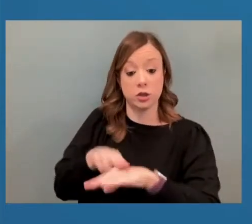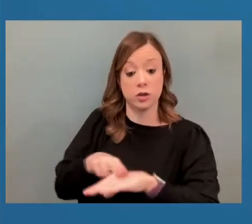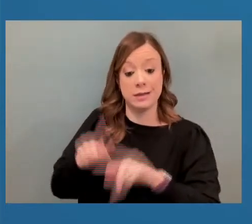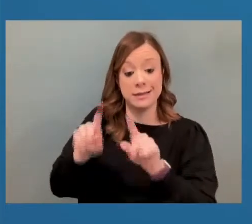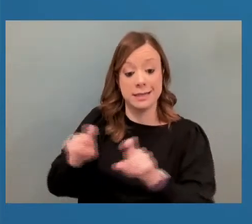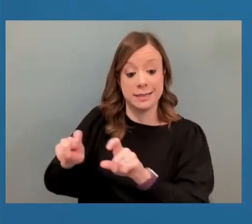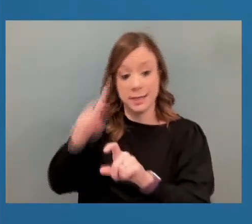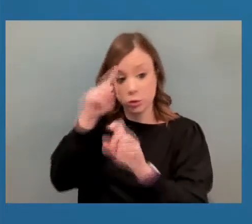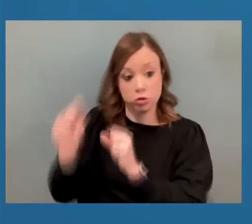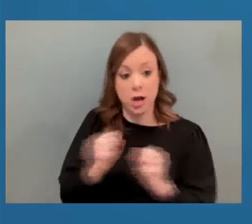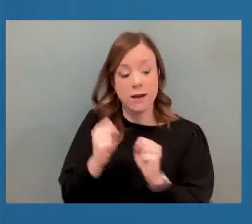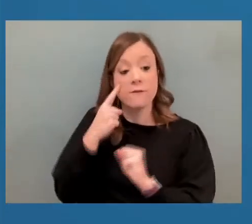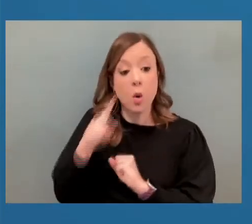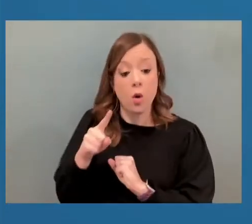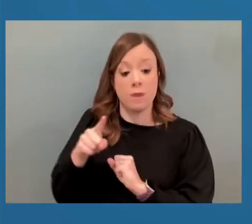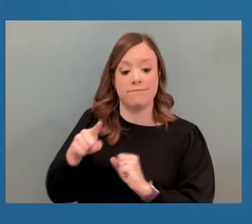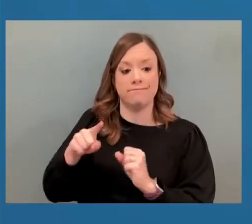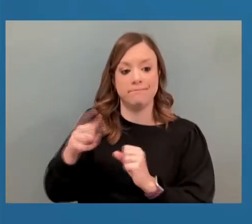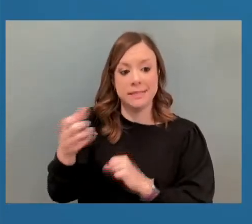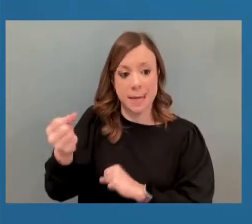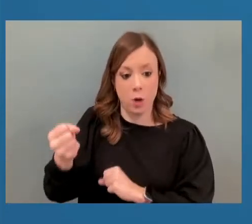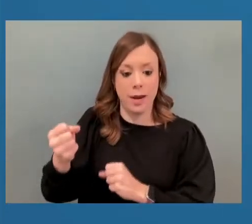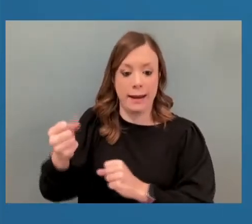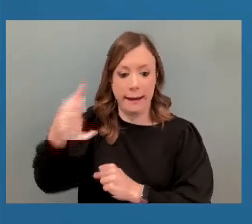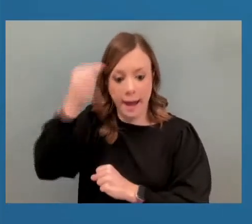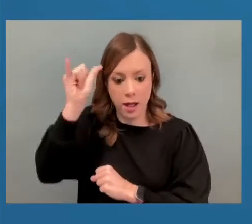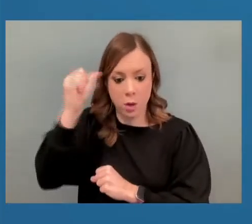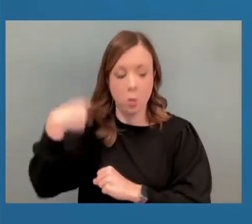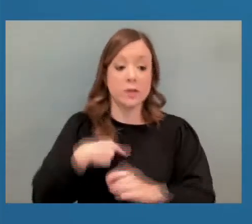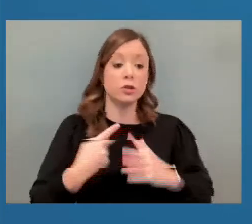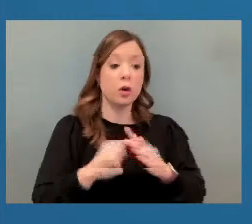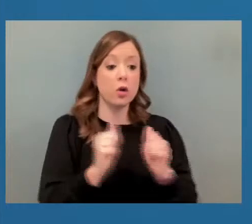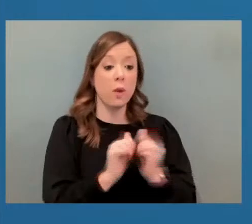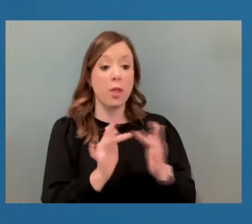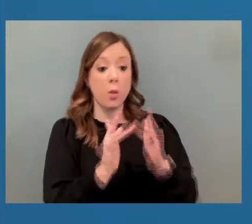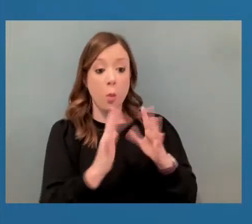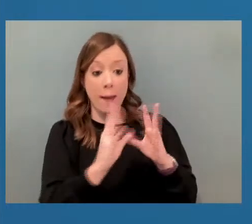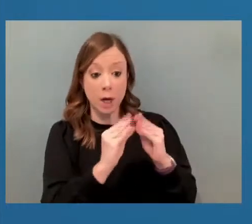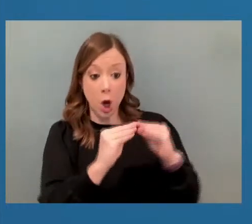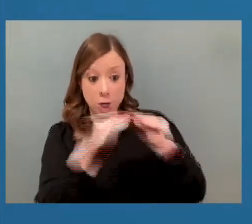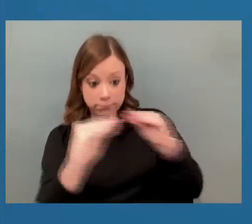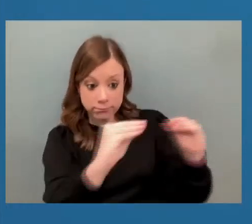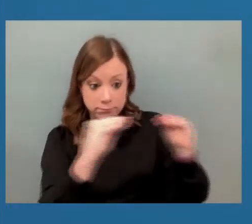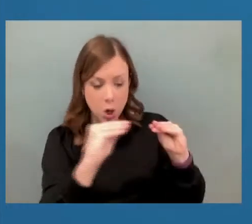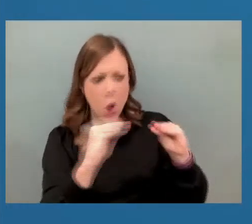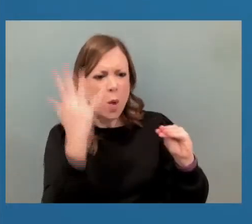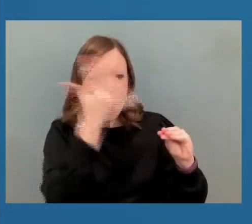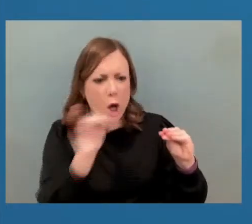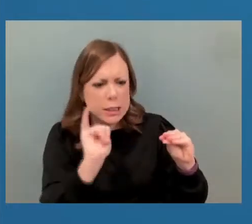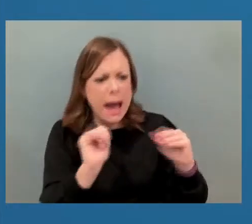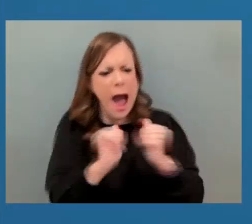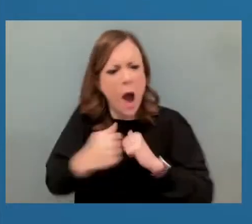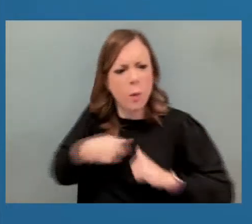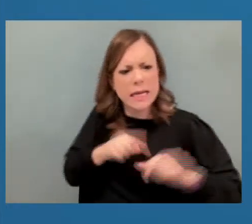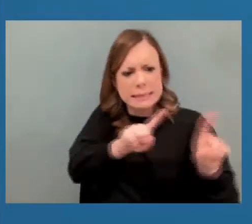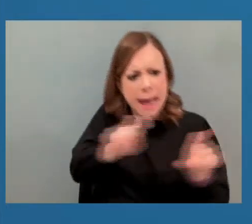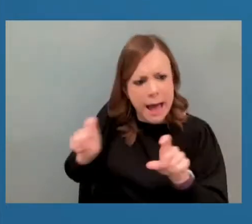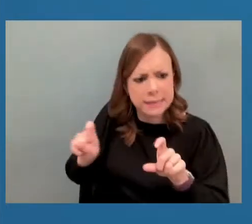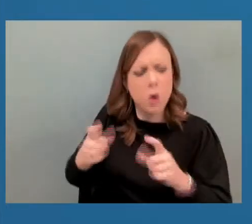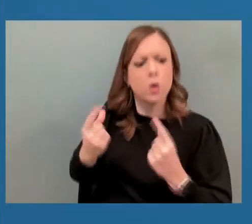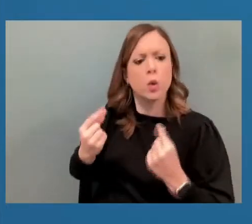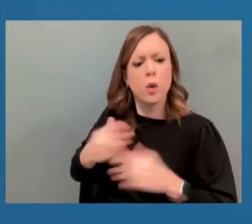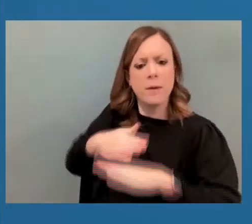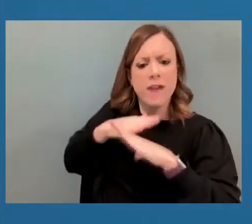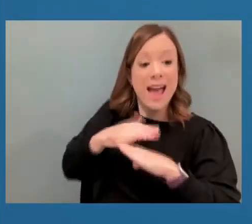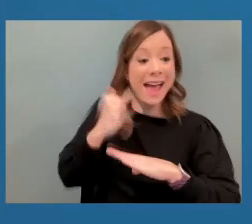We started with webinars to talk to the industry about what this would look like, what we would do for testing, and what would happen if